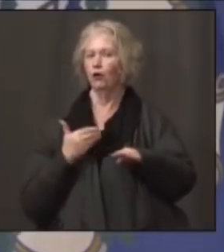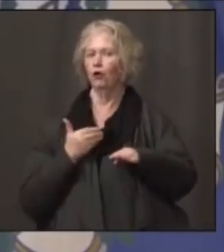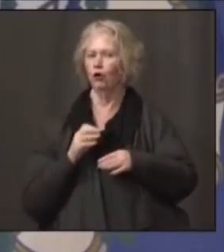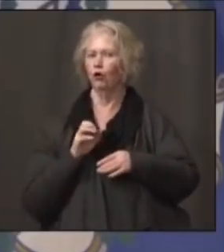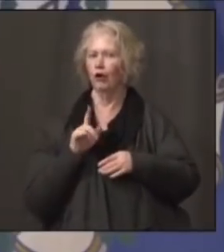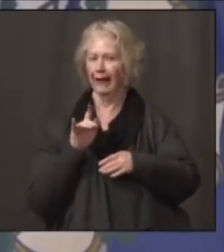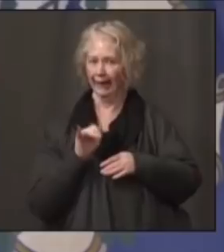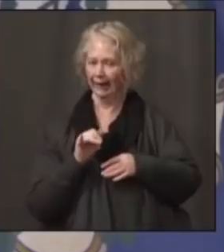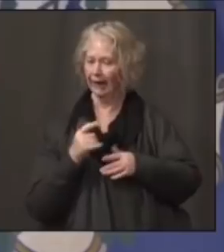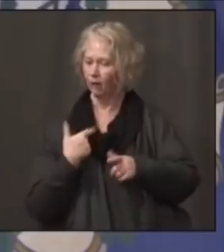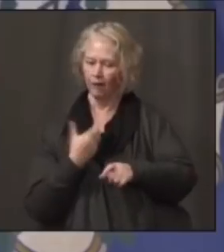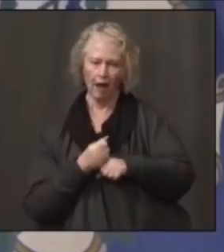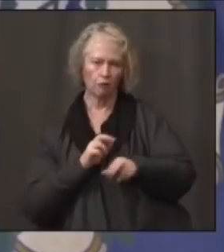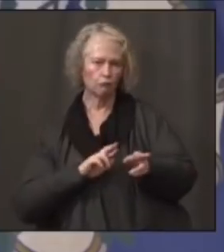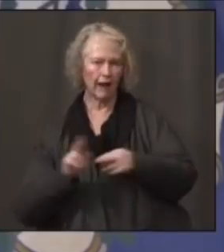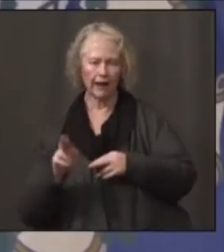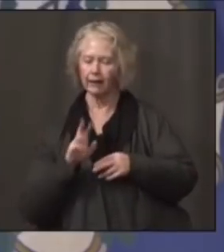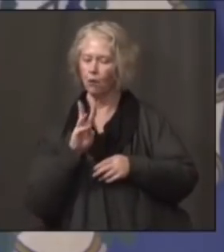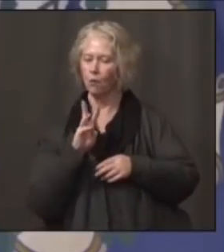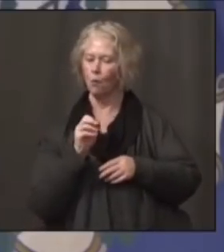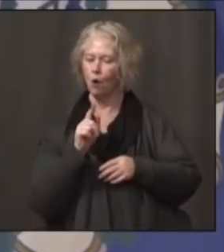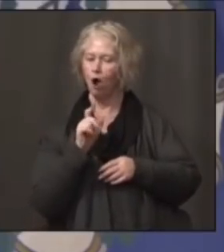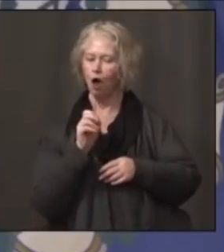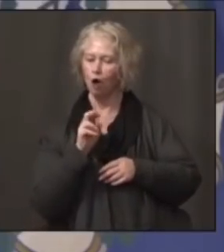got Walgreens and CVS ready to go.